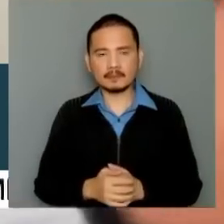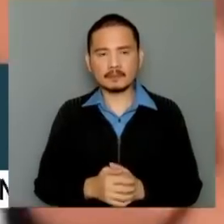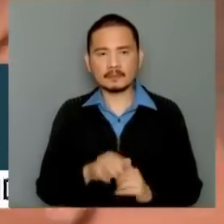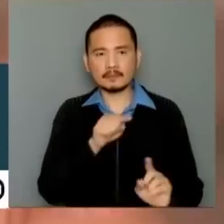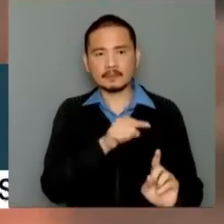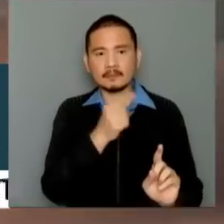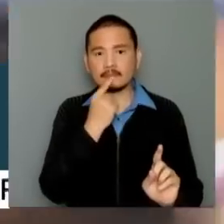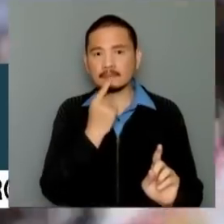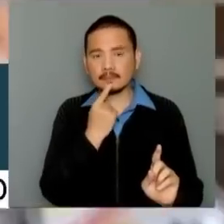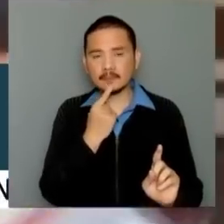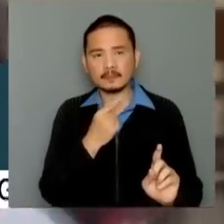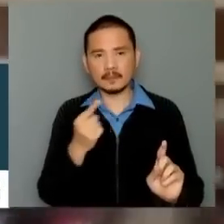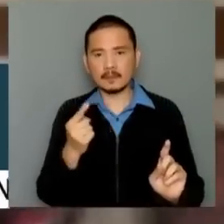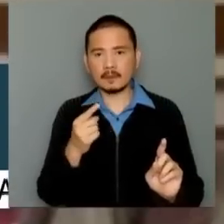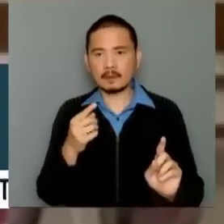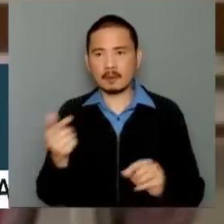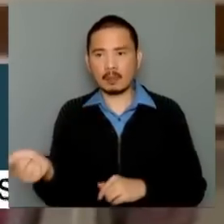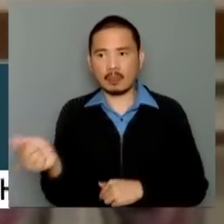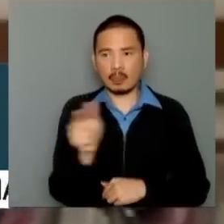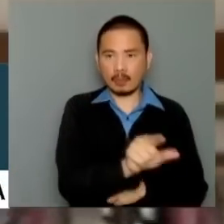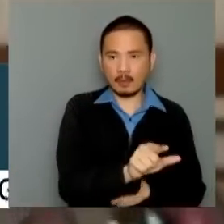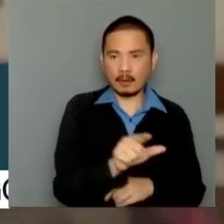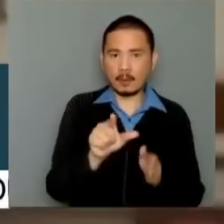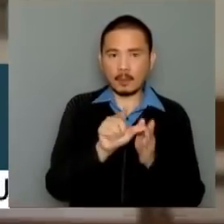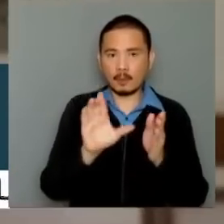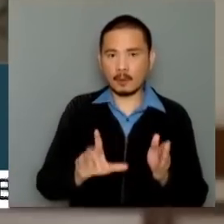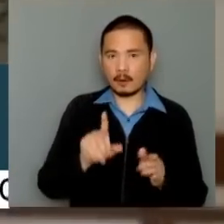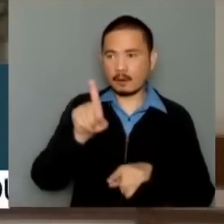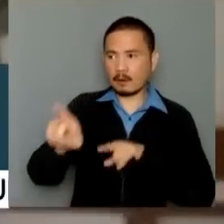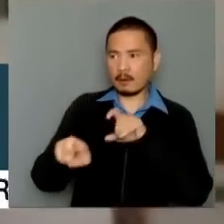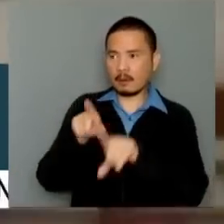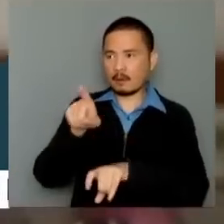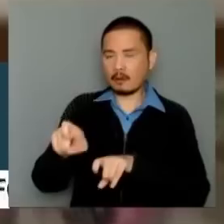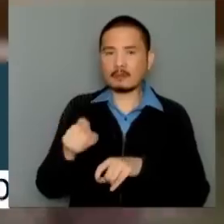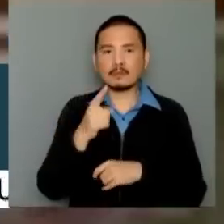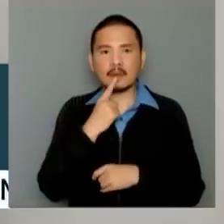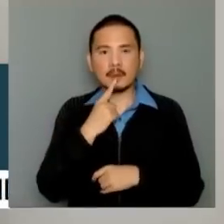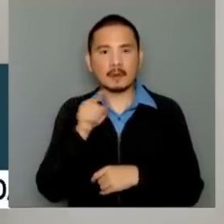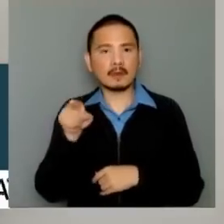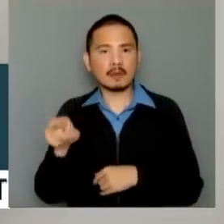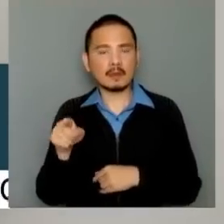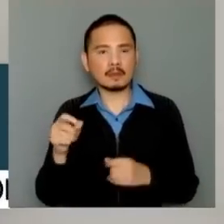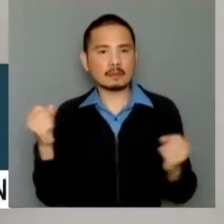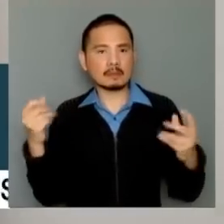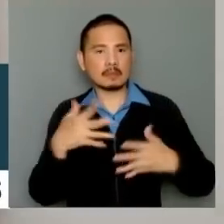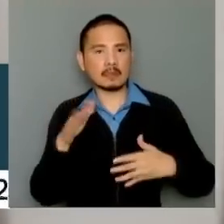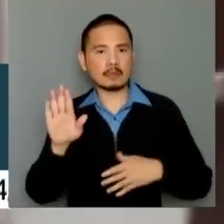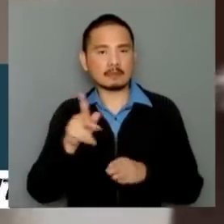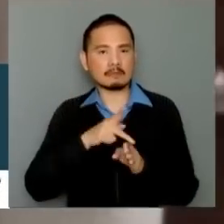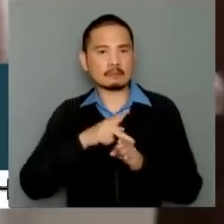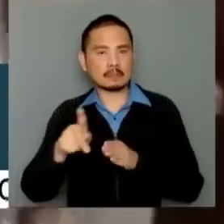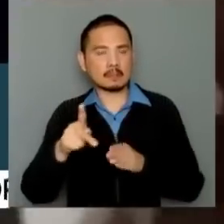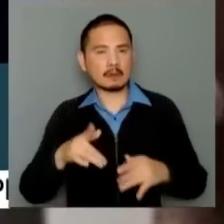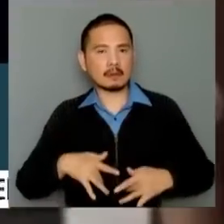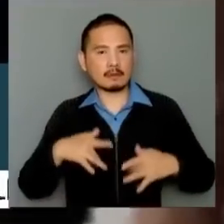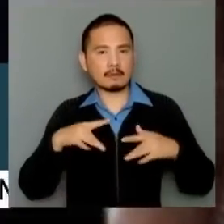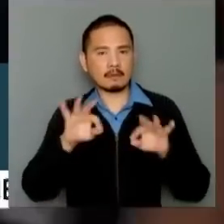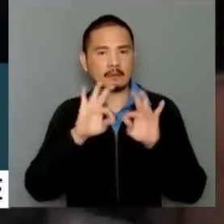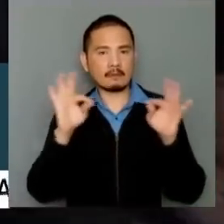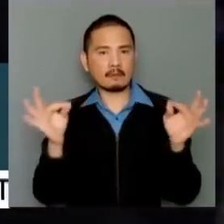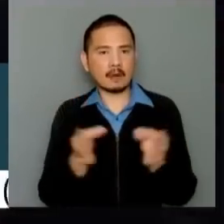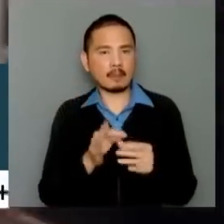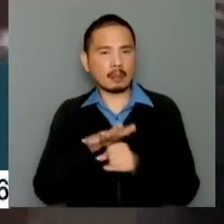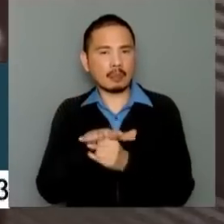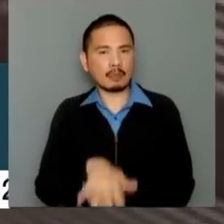the cross-examination, his client told the court he feared for his career, his life, and of his family when he was coerced by